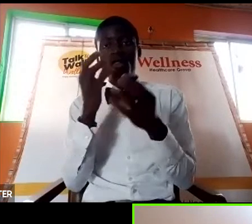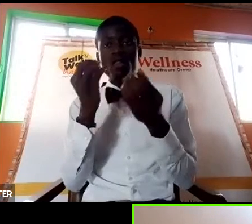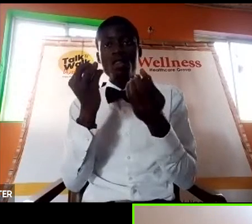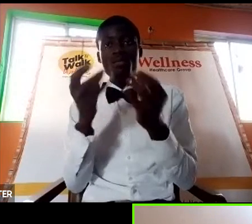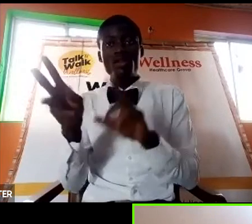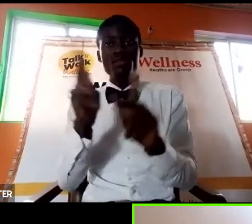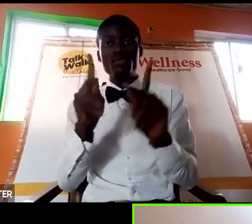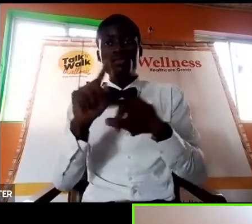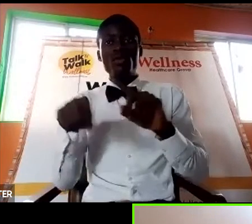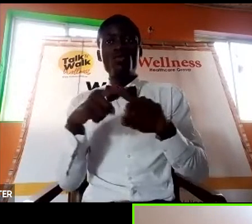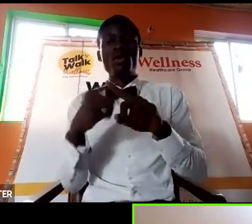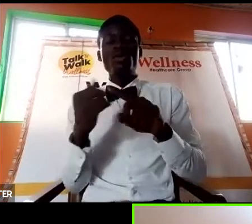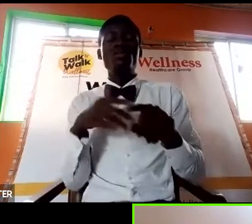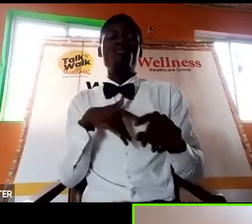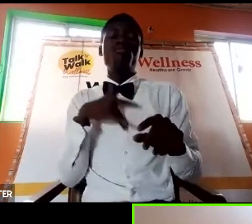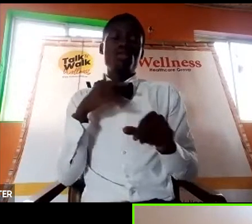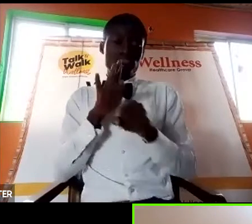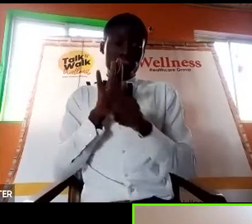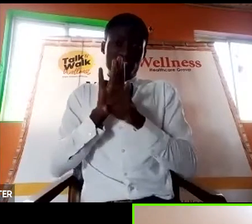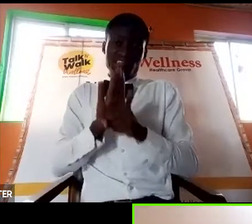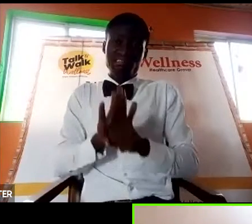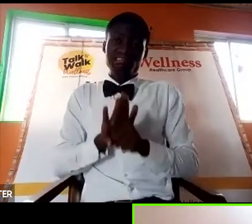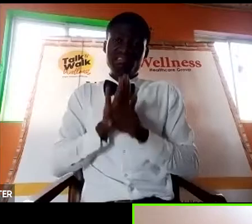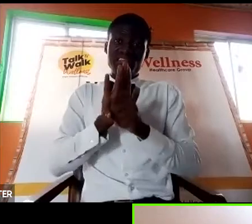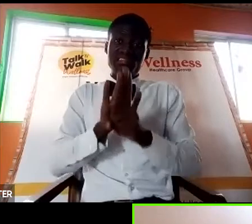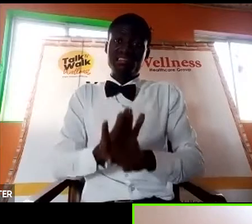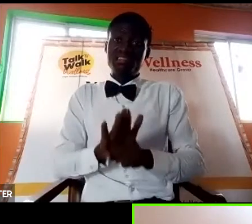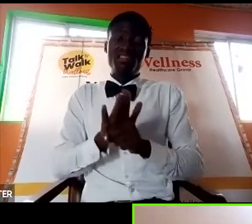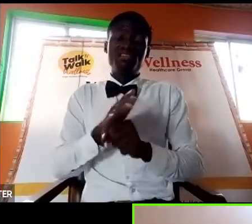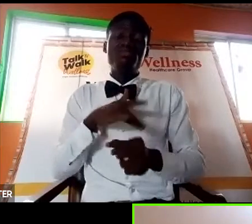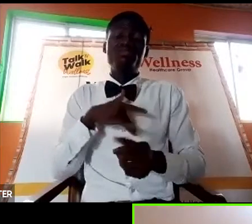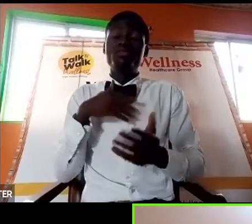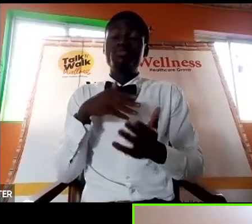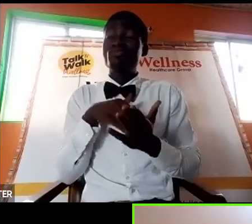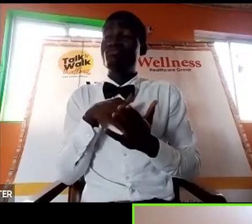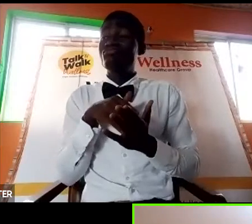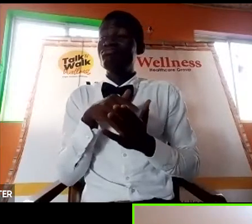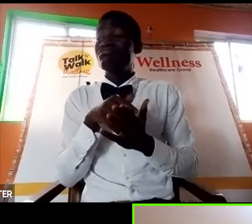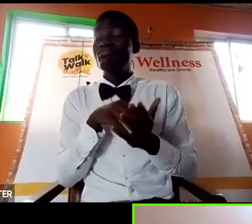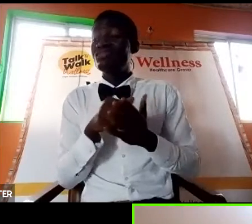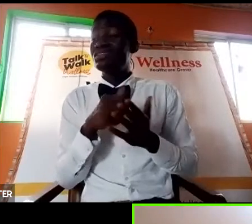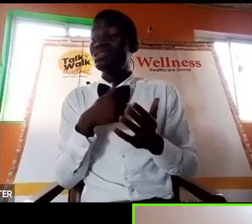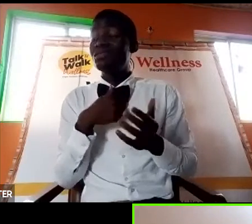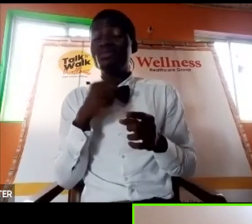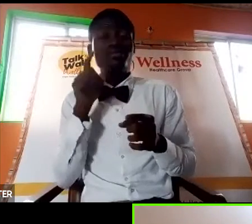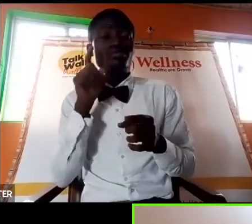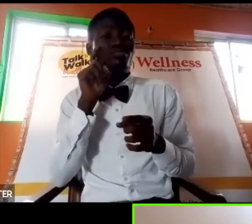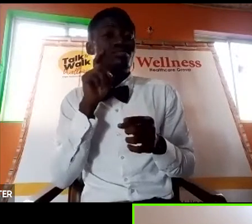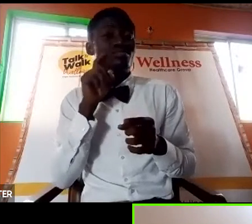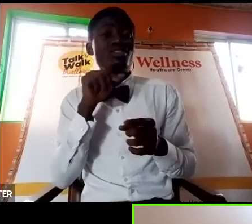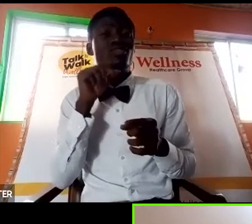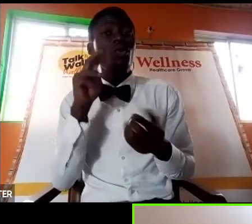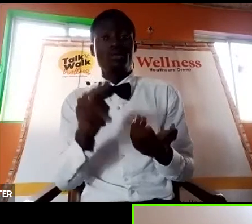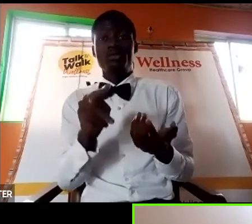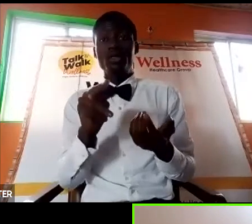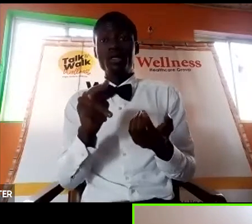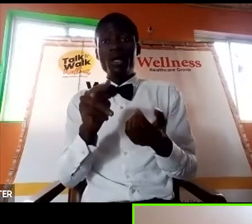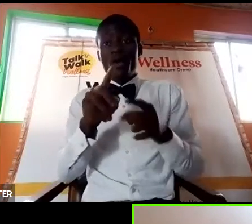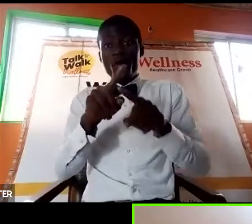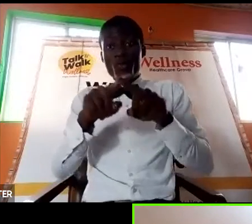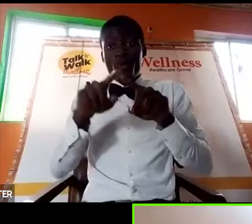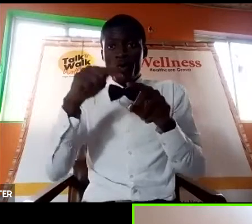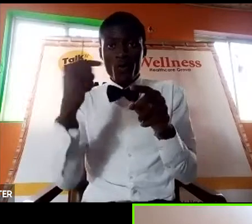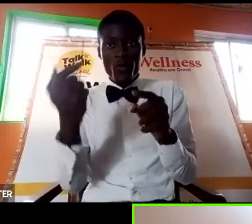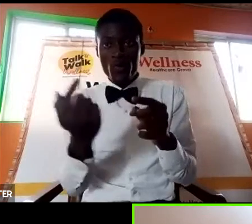to have sex. They just feel like, what, I just want to sleep. I'm not thinking of sex. But only if you know. I mean,